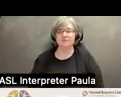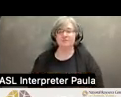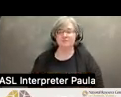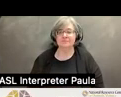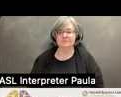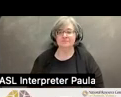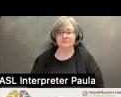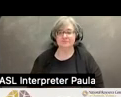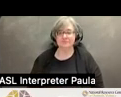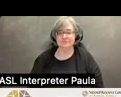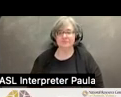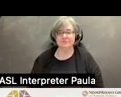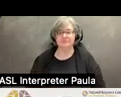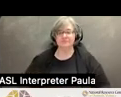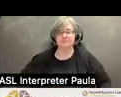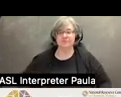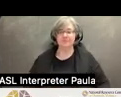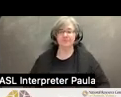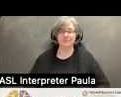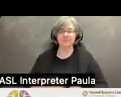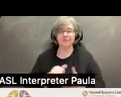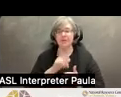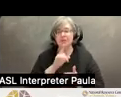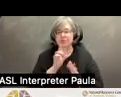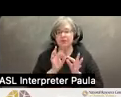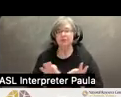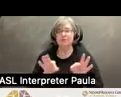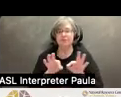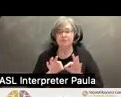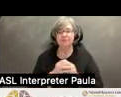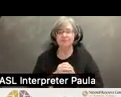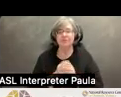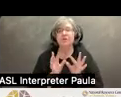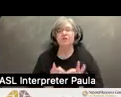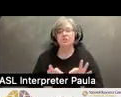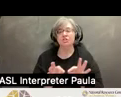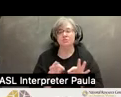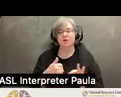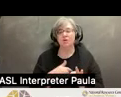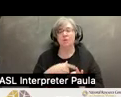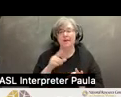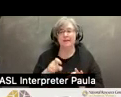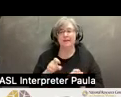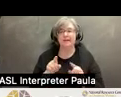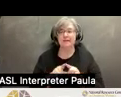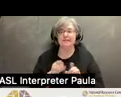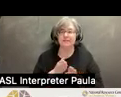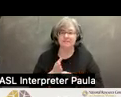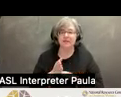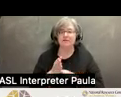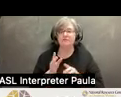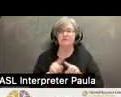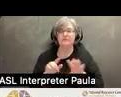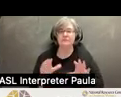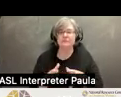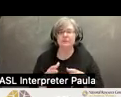so that is really important, and also important why we need to, as a movement, as a field, to be a